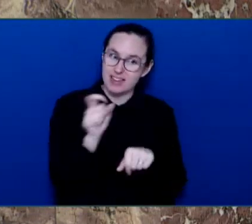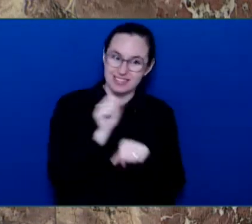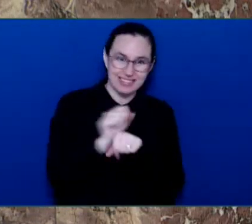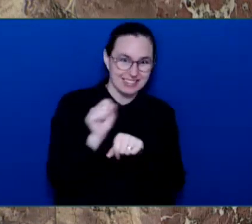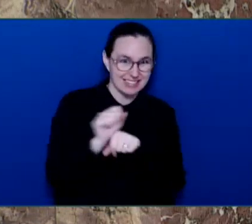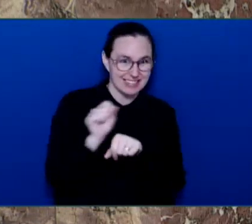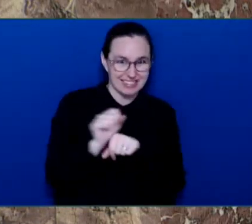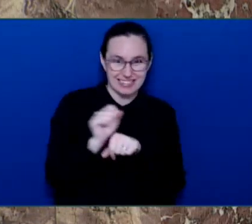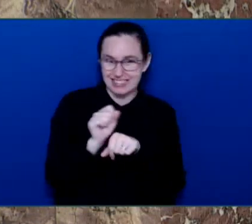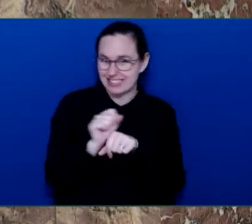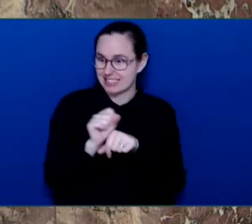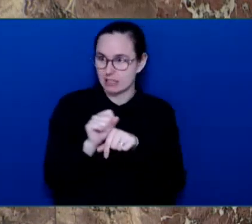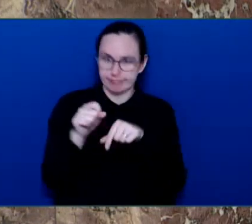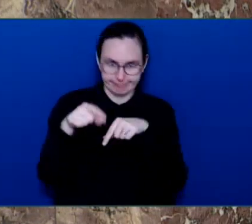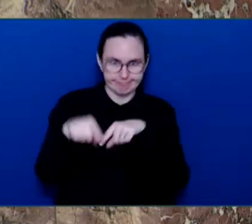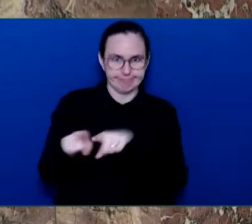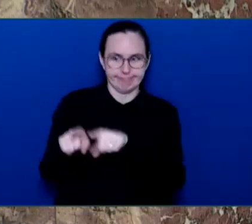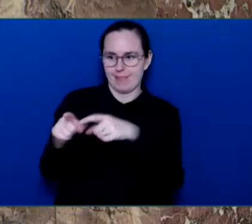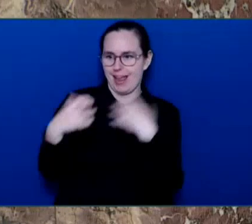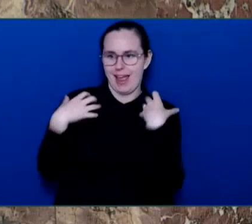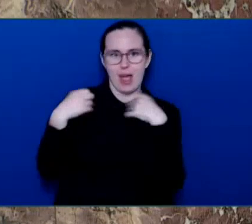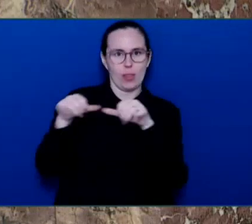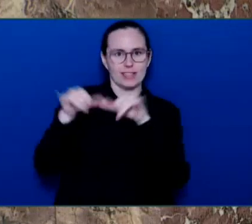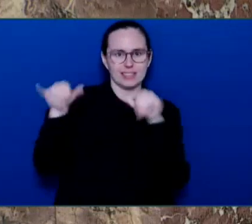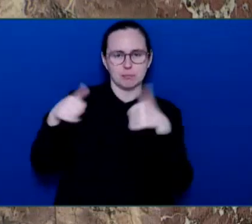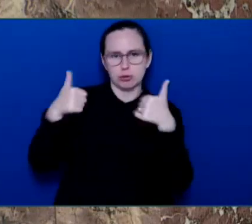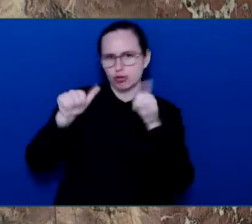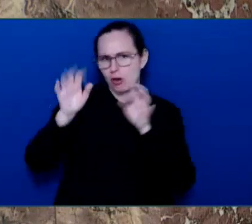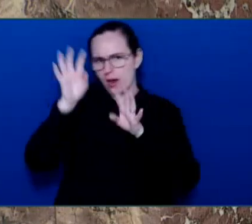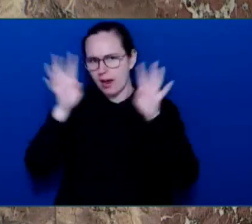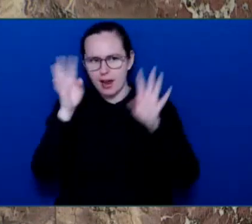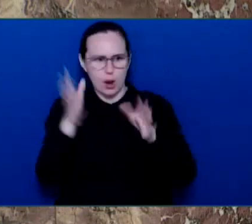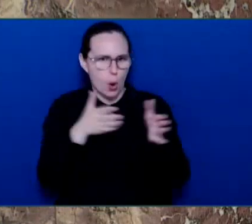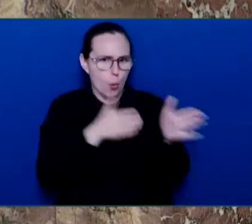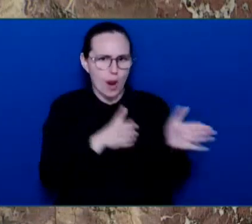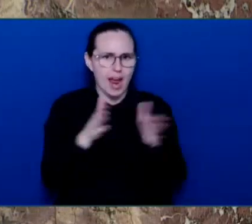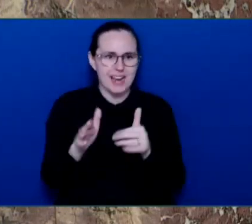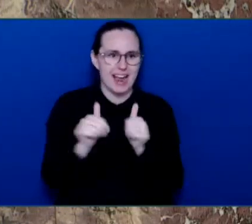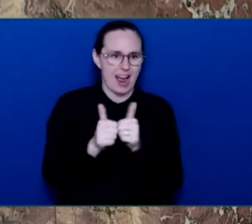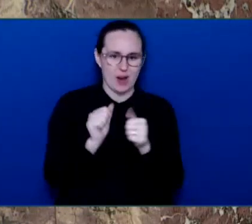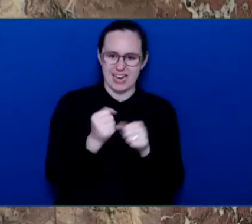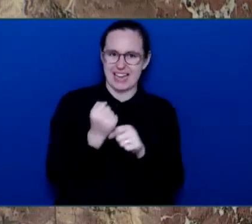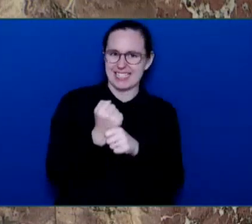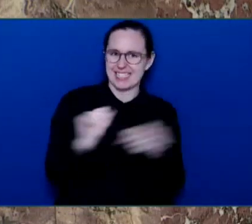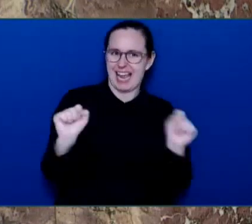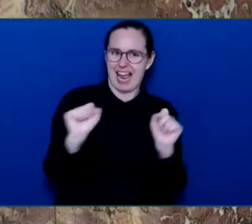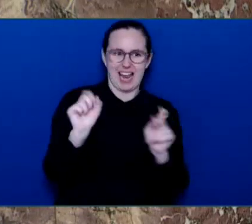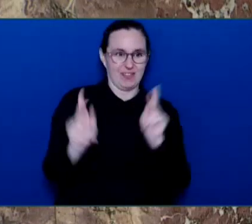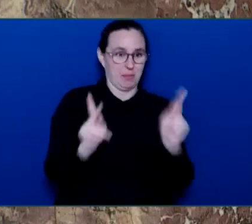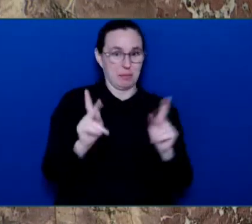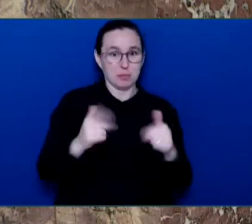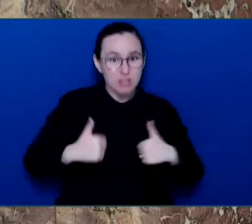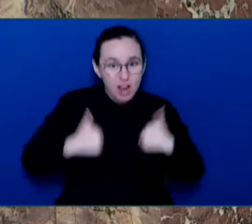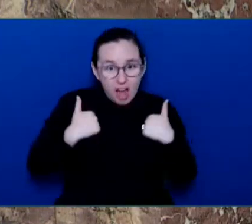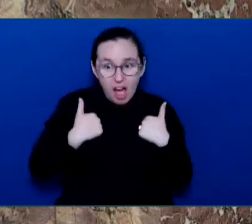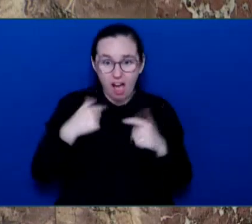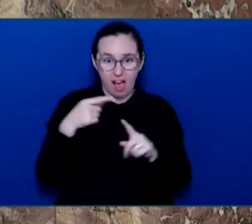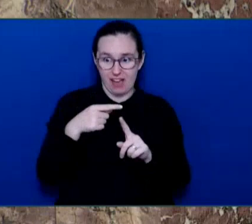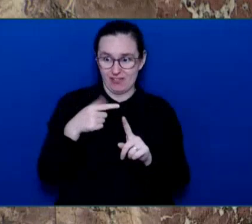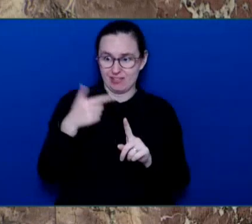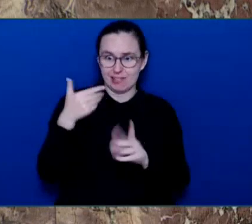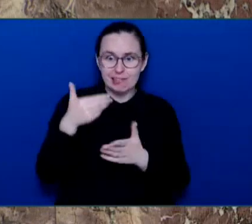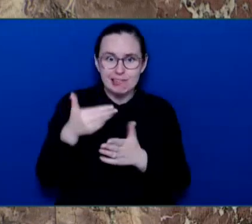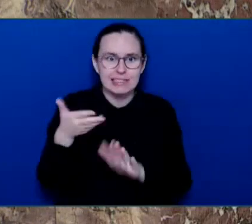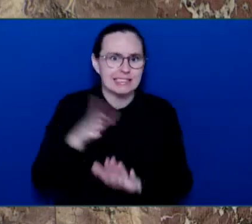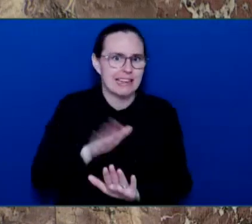find innovative ways to try to save people's lives. The objective of our government, The objective of our healthcare system, the objective of